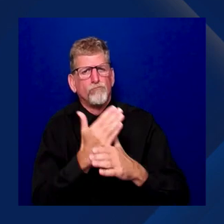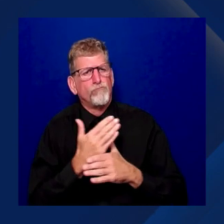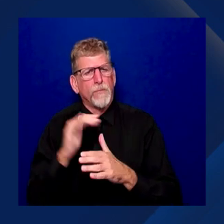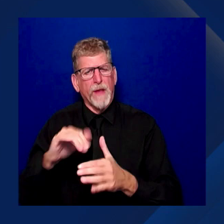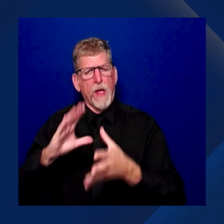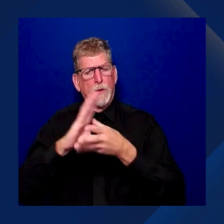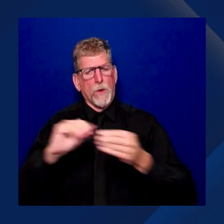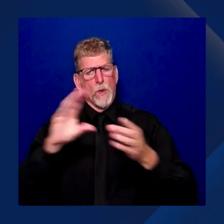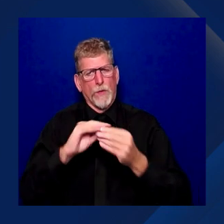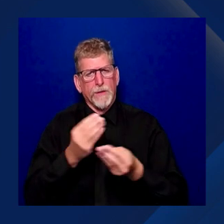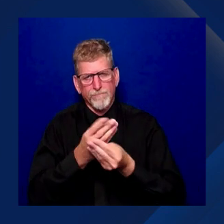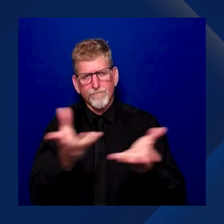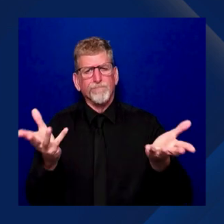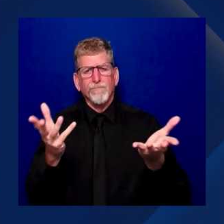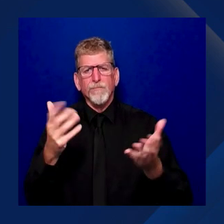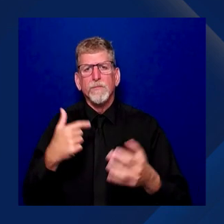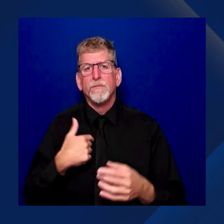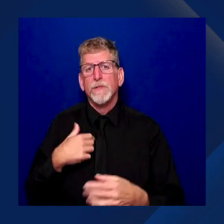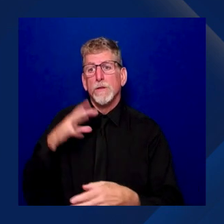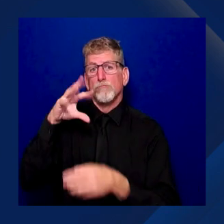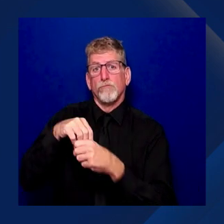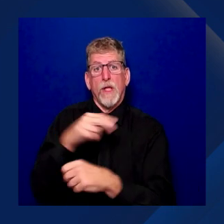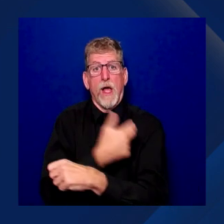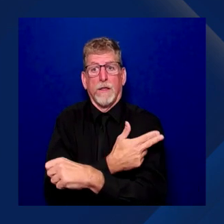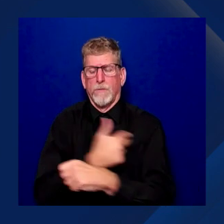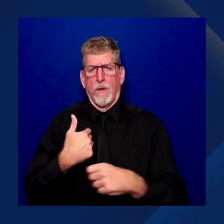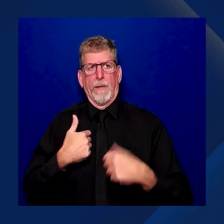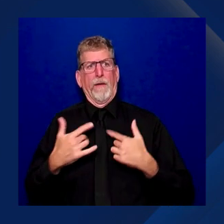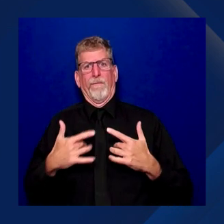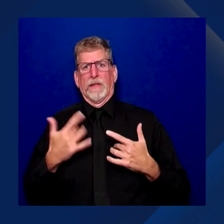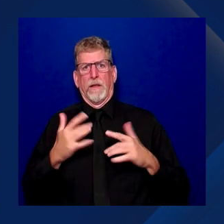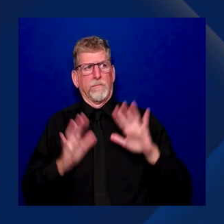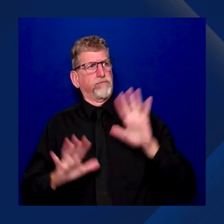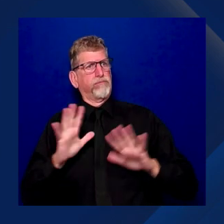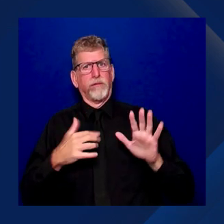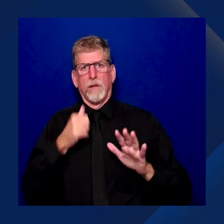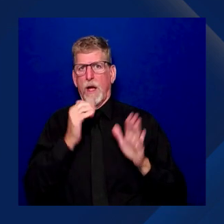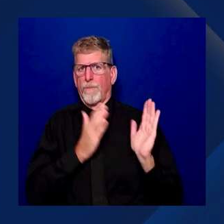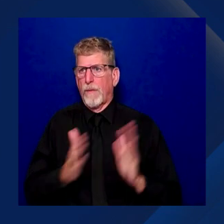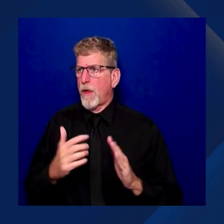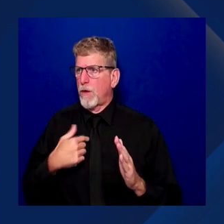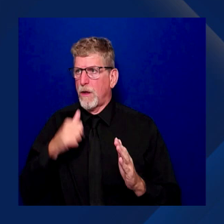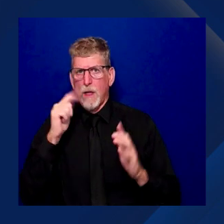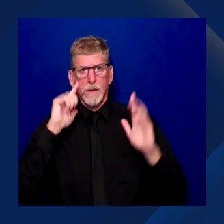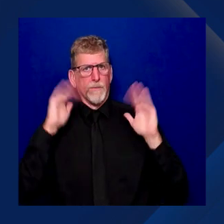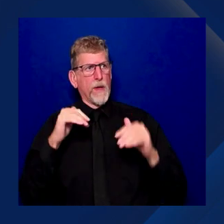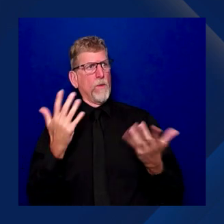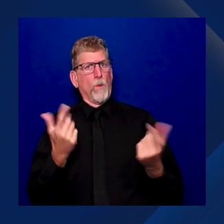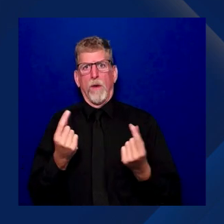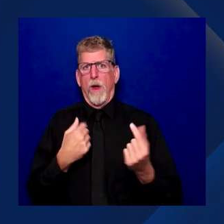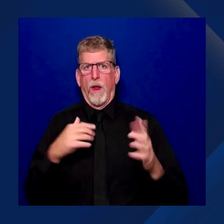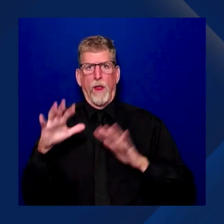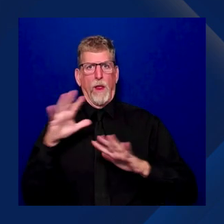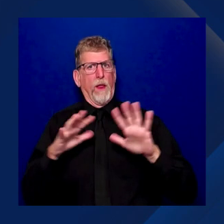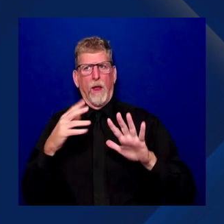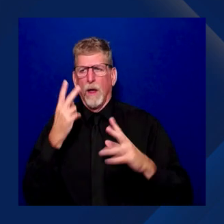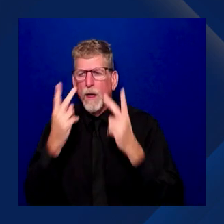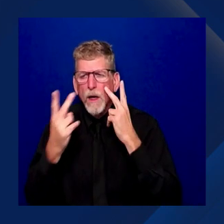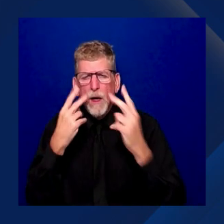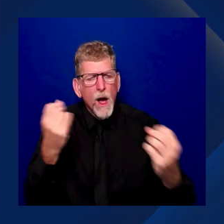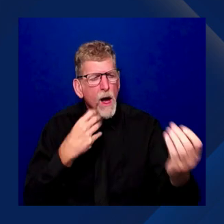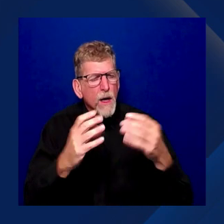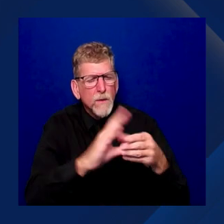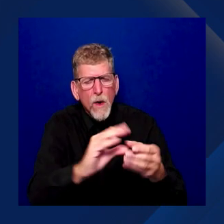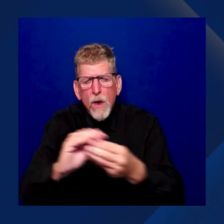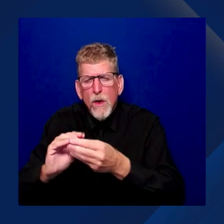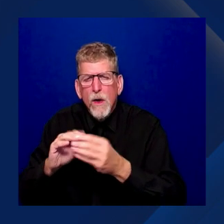like I wasn't prepared for this. You know, I didn't know what to expect. And hearing, you know, what other people went through and that hope that they gave